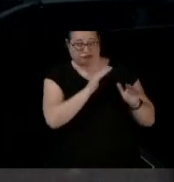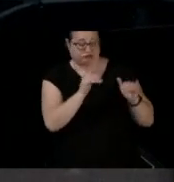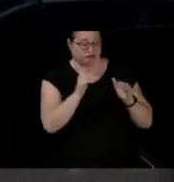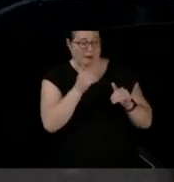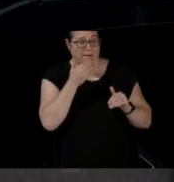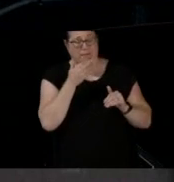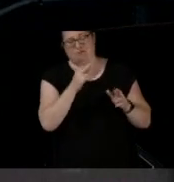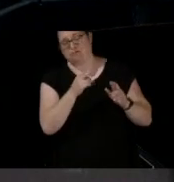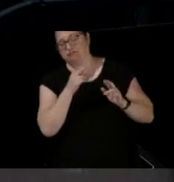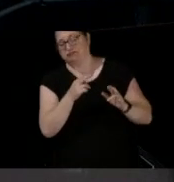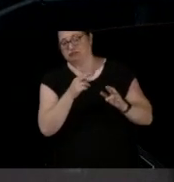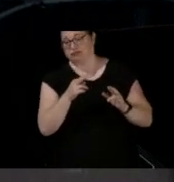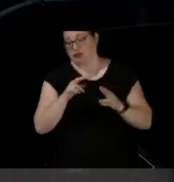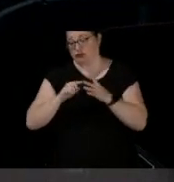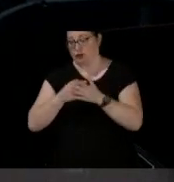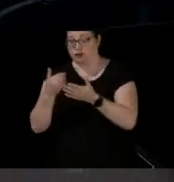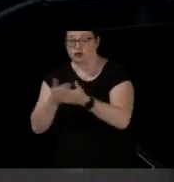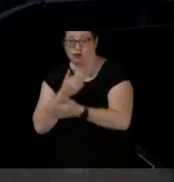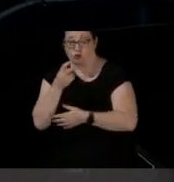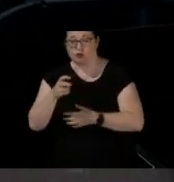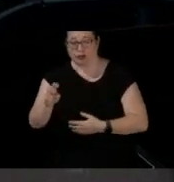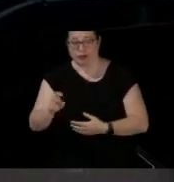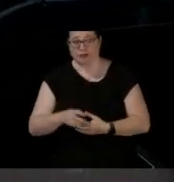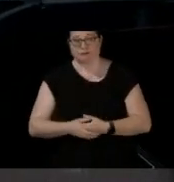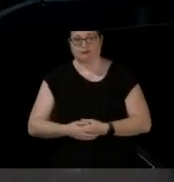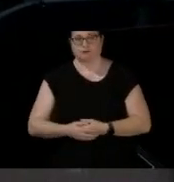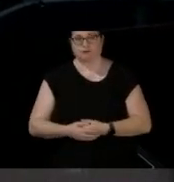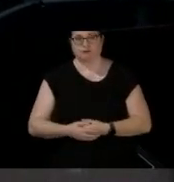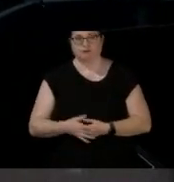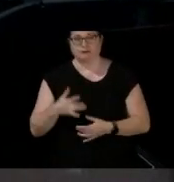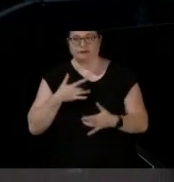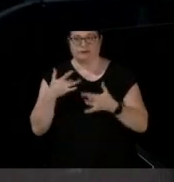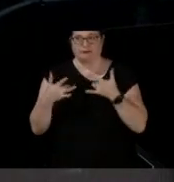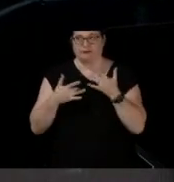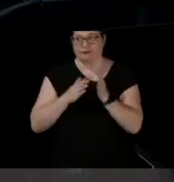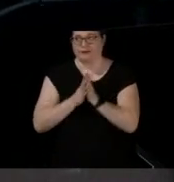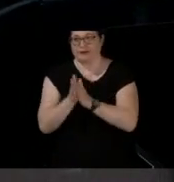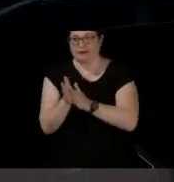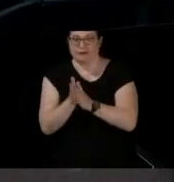best friends and embark on a new journey. Our anticipations grew,